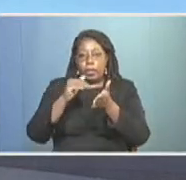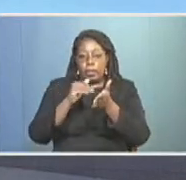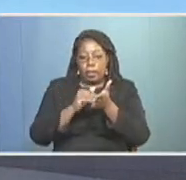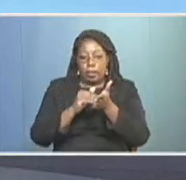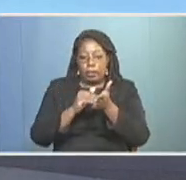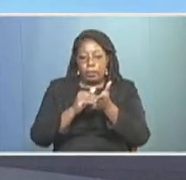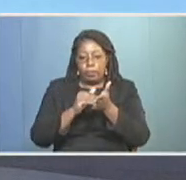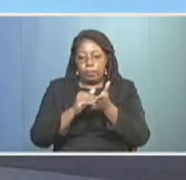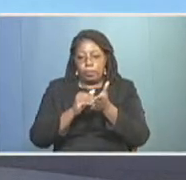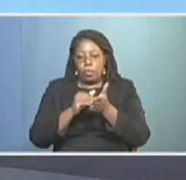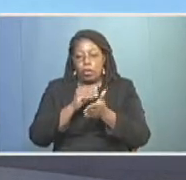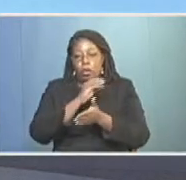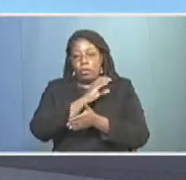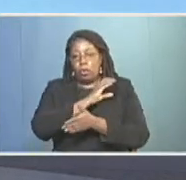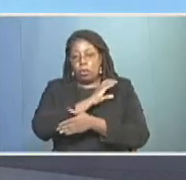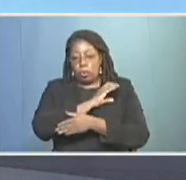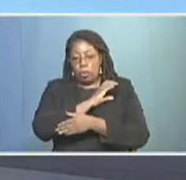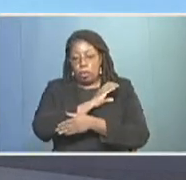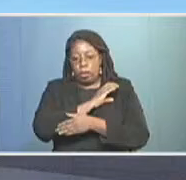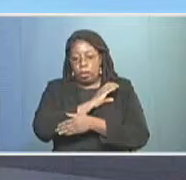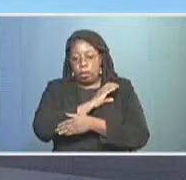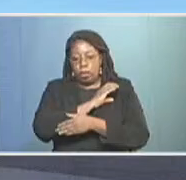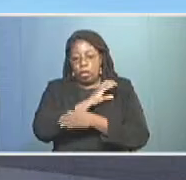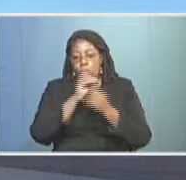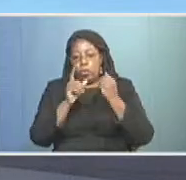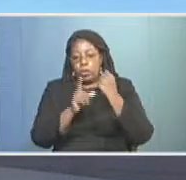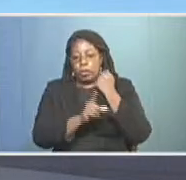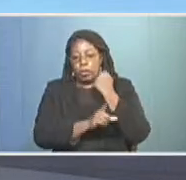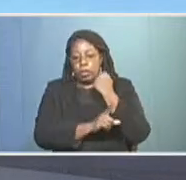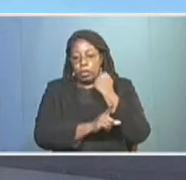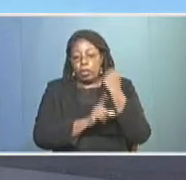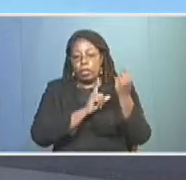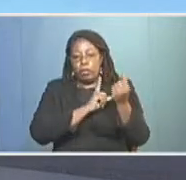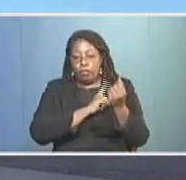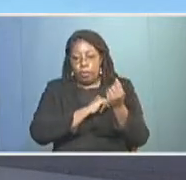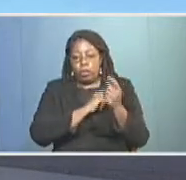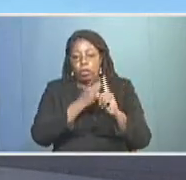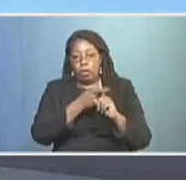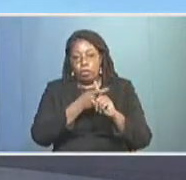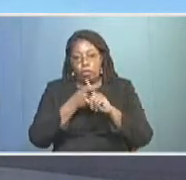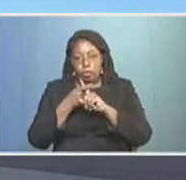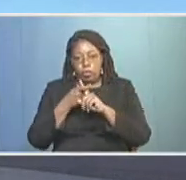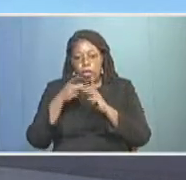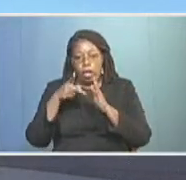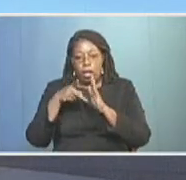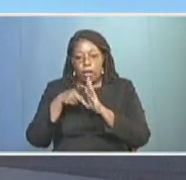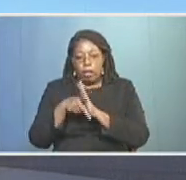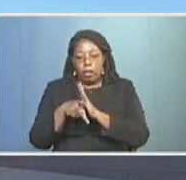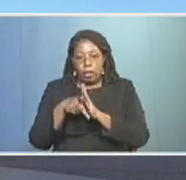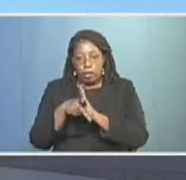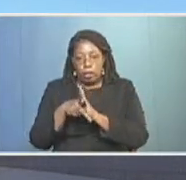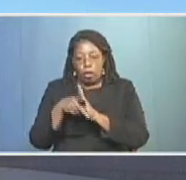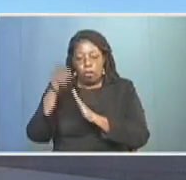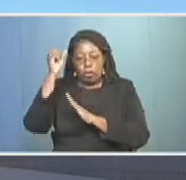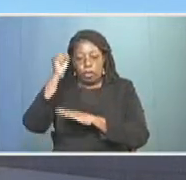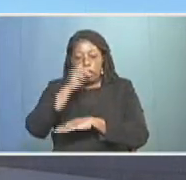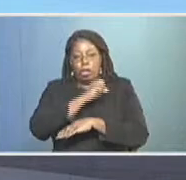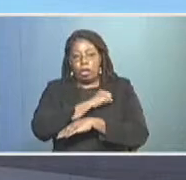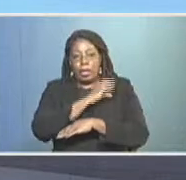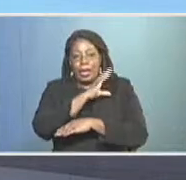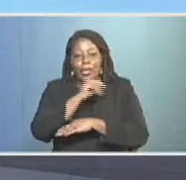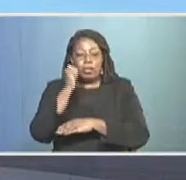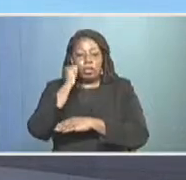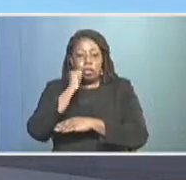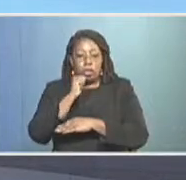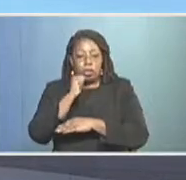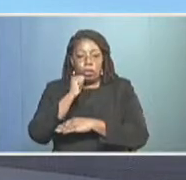his 3 co-accused were convicted of the kidnapping, armed robbery, and murder of immigration officer Shane Gardner and his